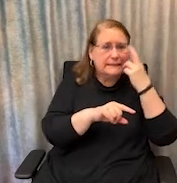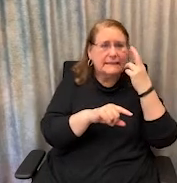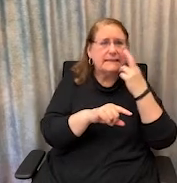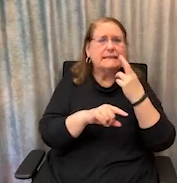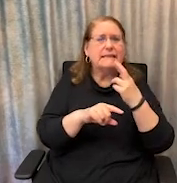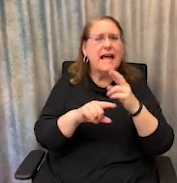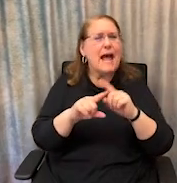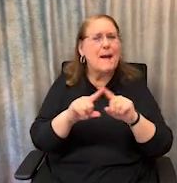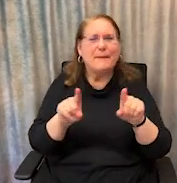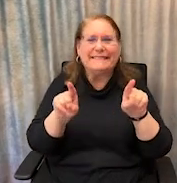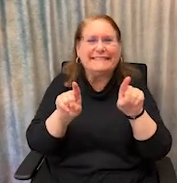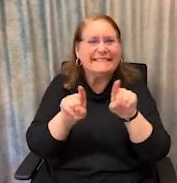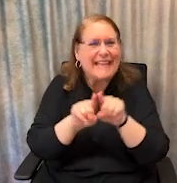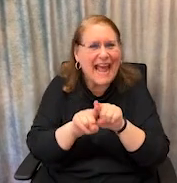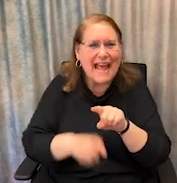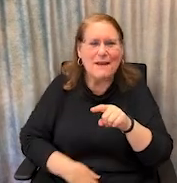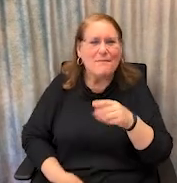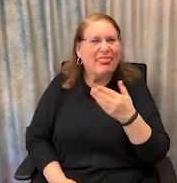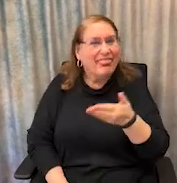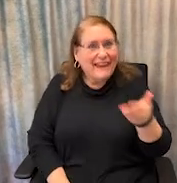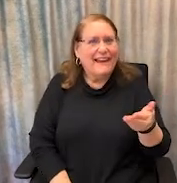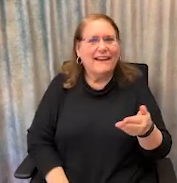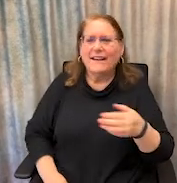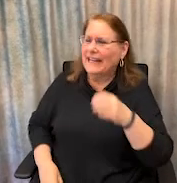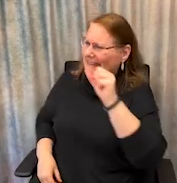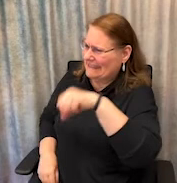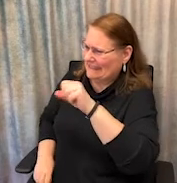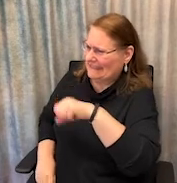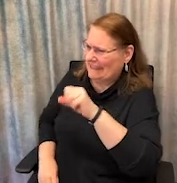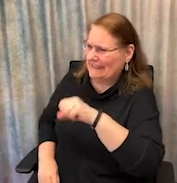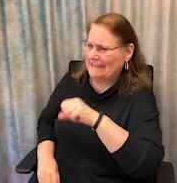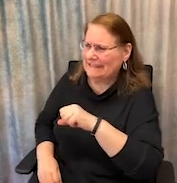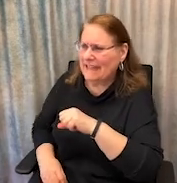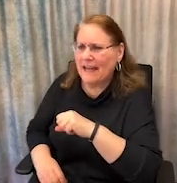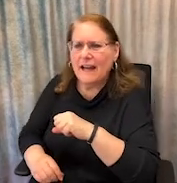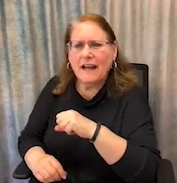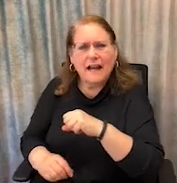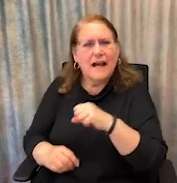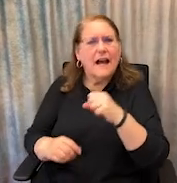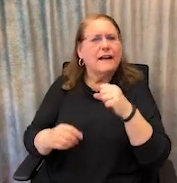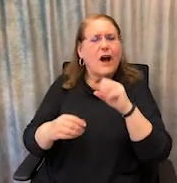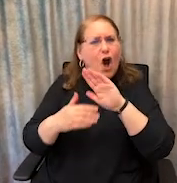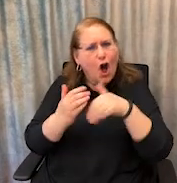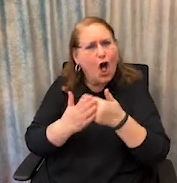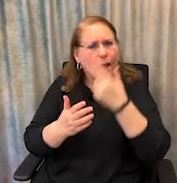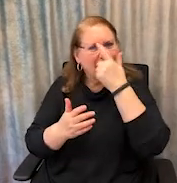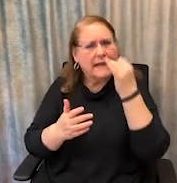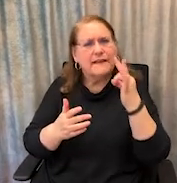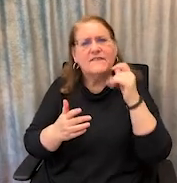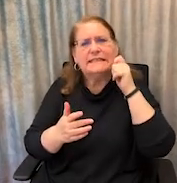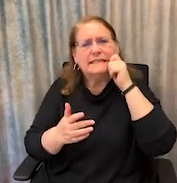different reasons, but same way. Right. Thank you. Or because of your skin,